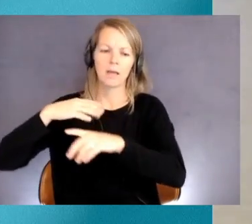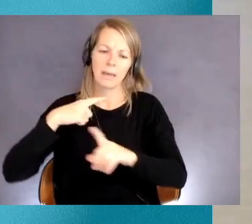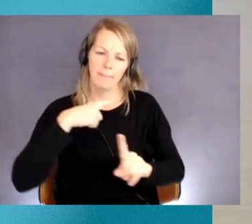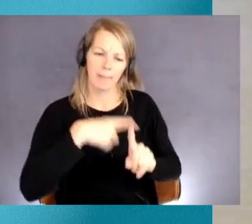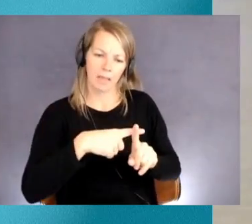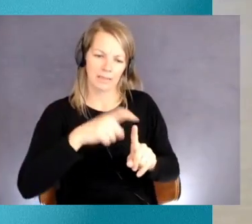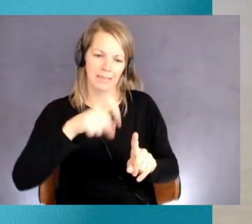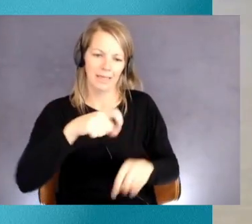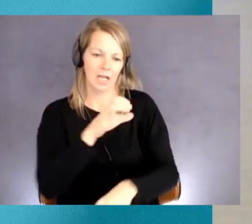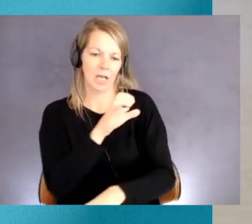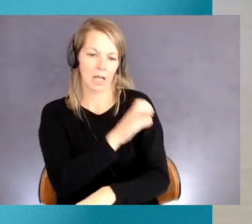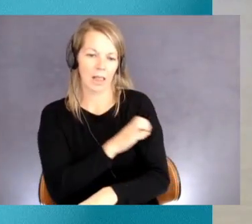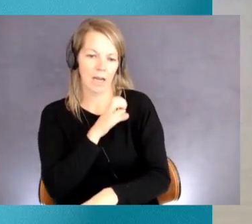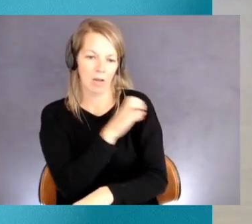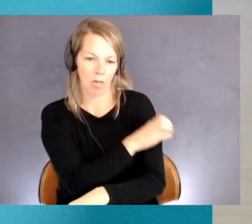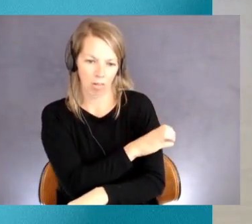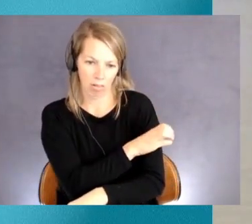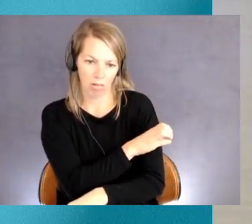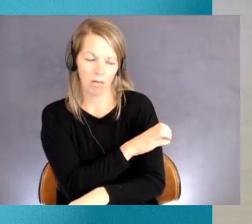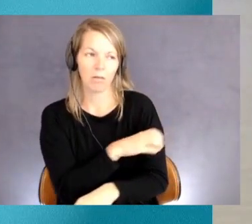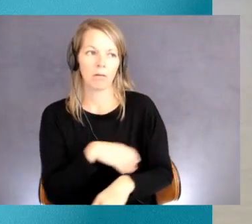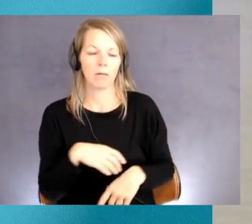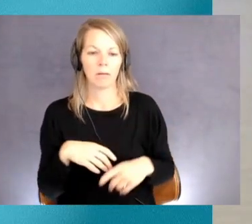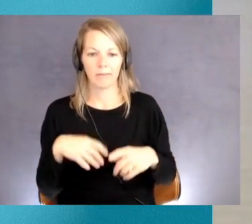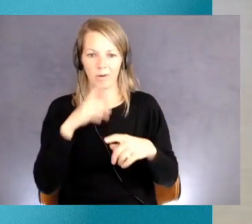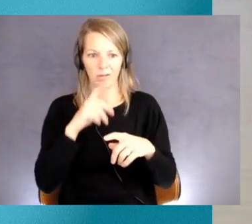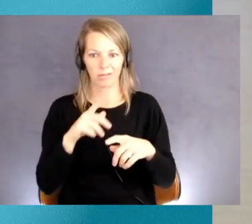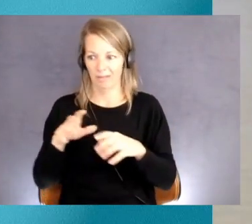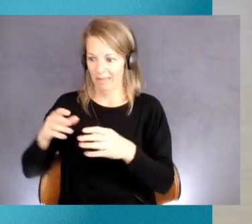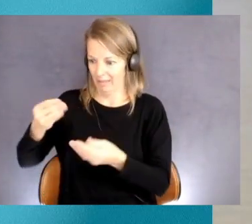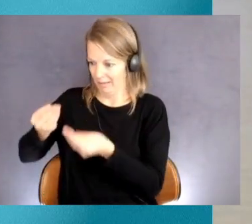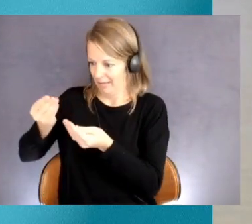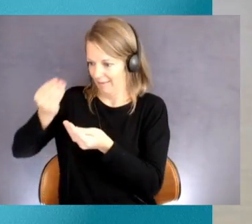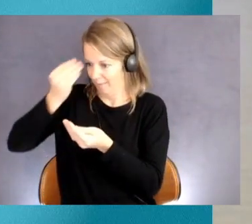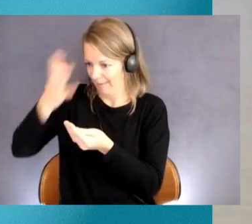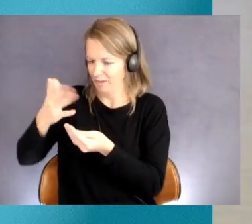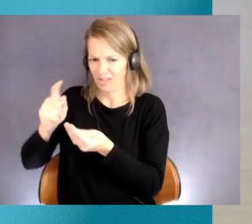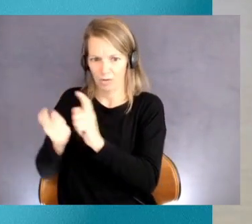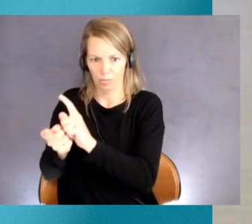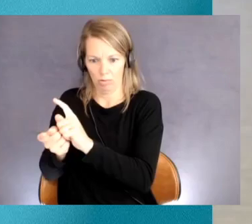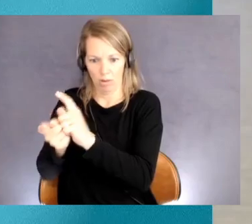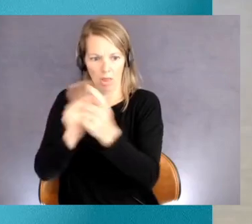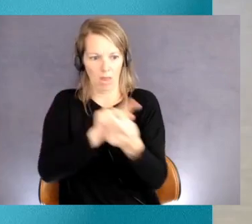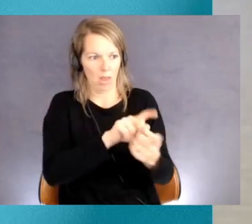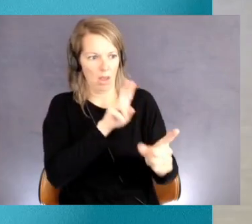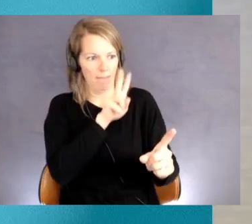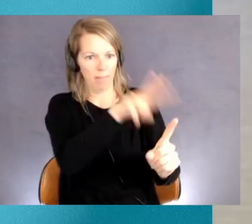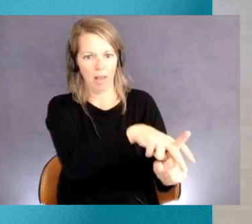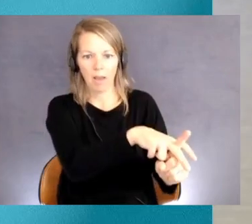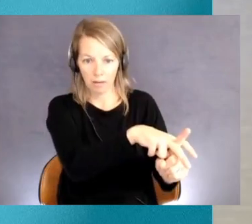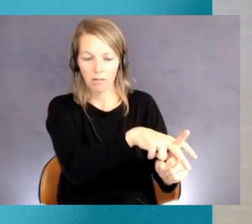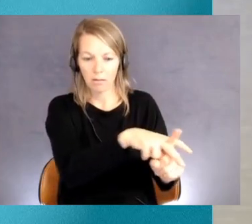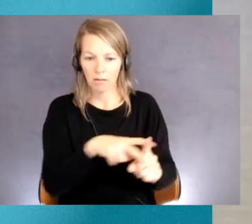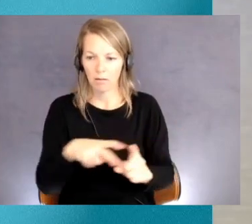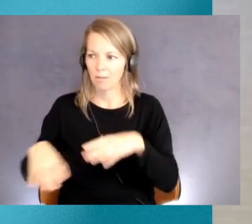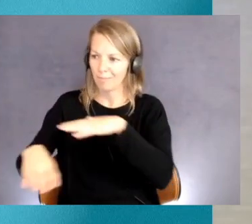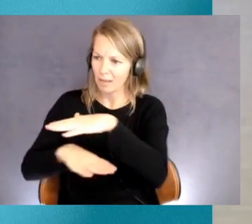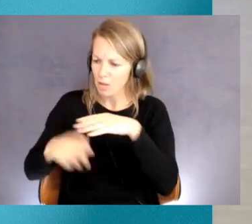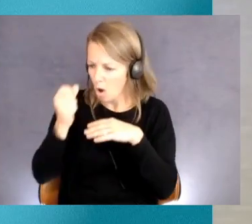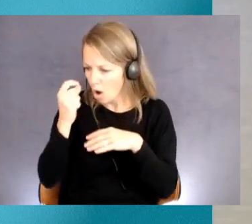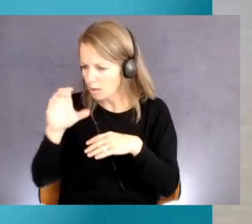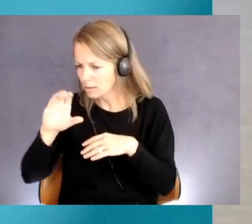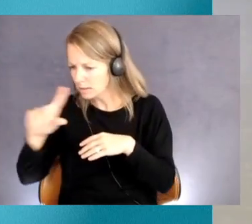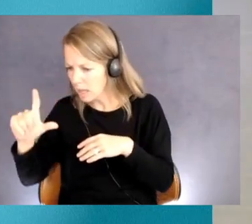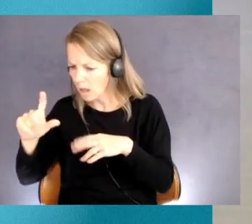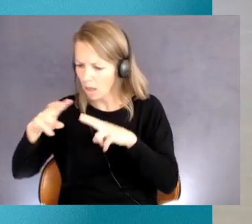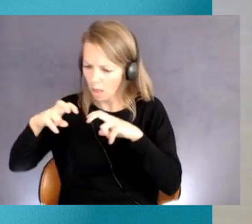where we get the whole context of translation, right? That we've gone from understanding basic fundamental knowledge about the cell, and what he had to do,